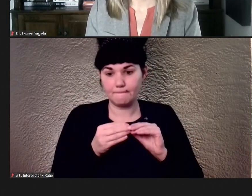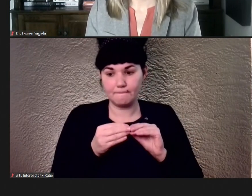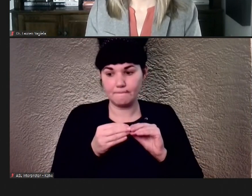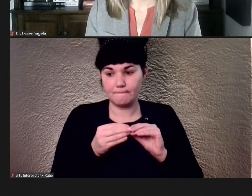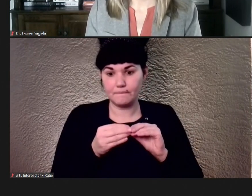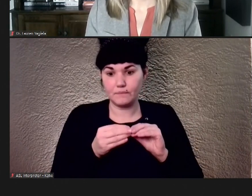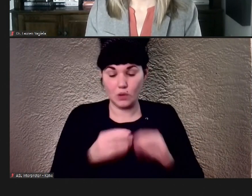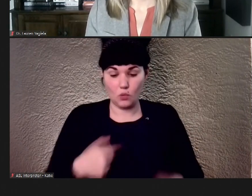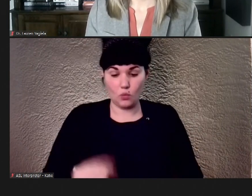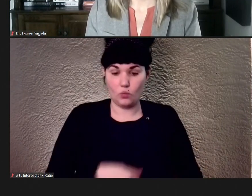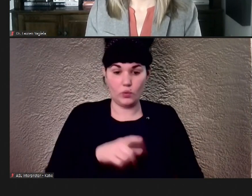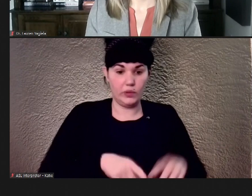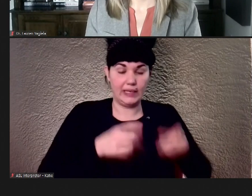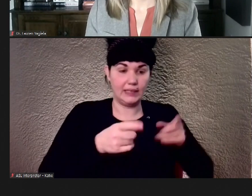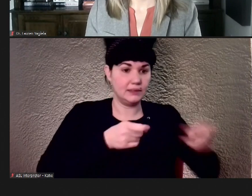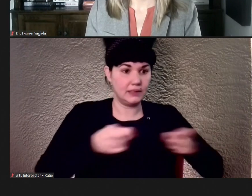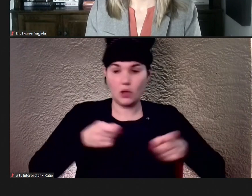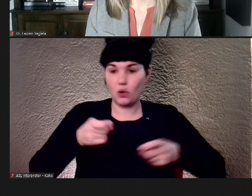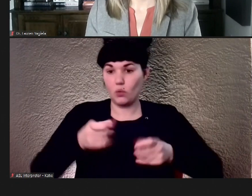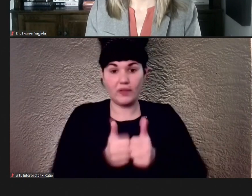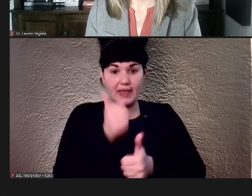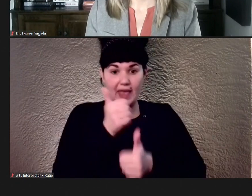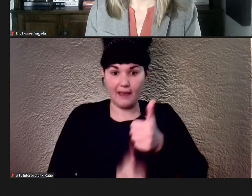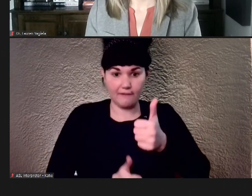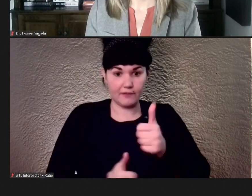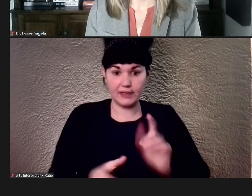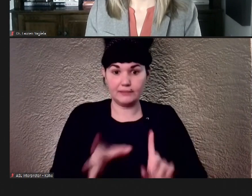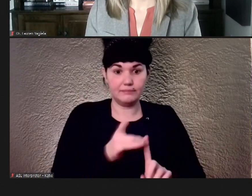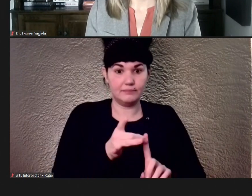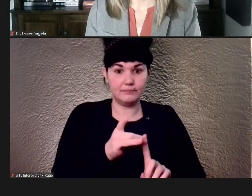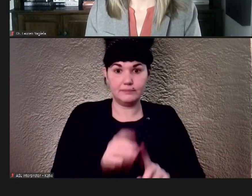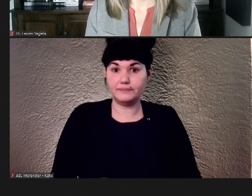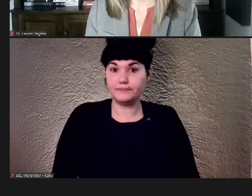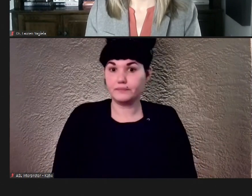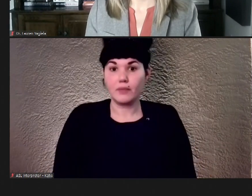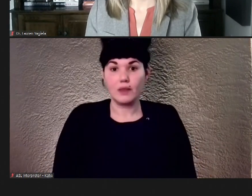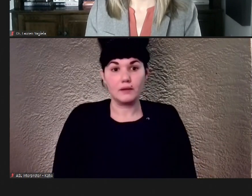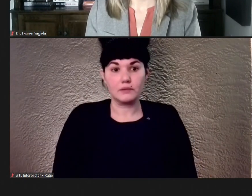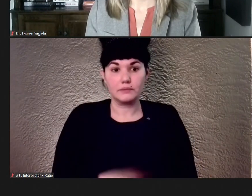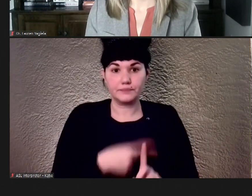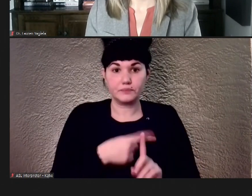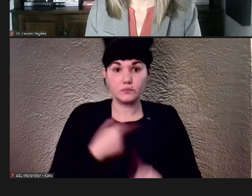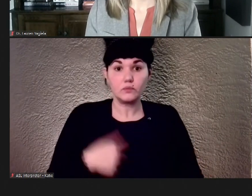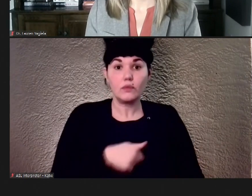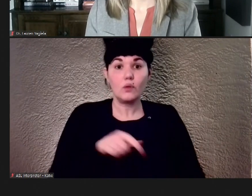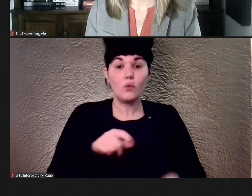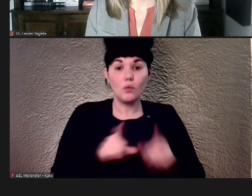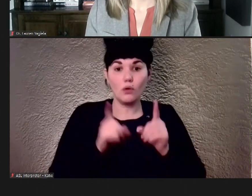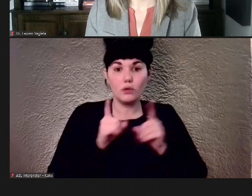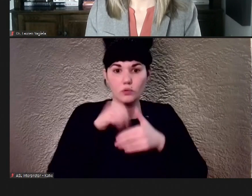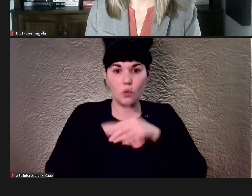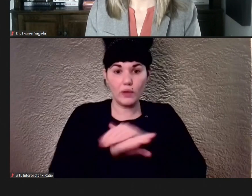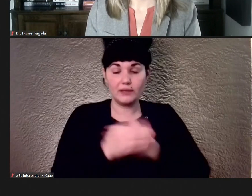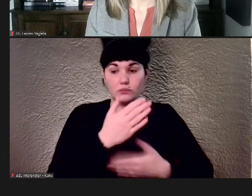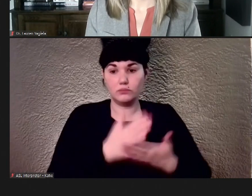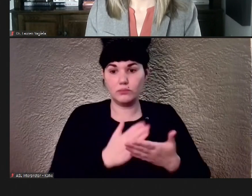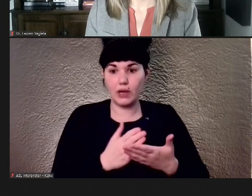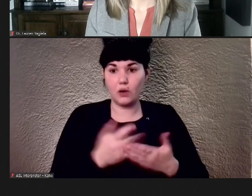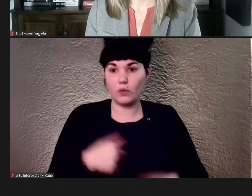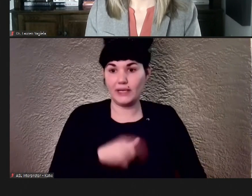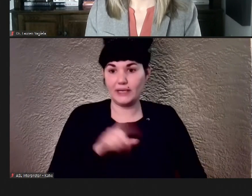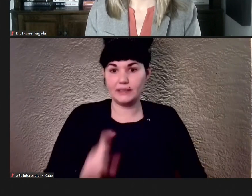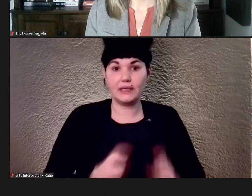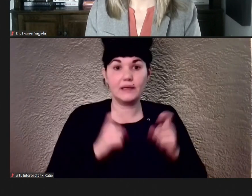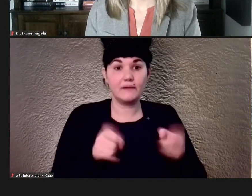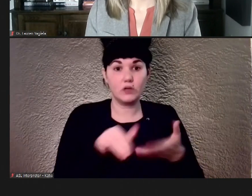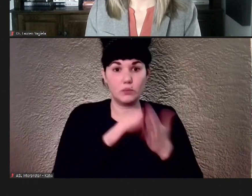deal with every case. We're also entering into a phase where we need to give our communities and give